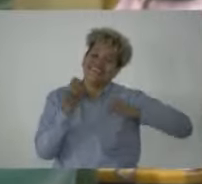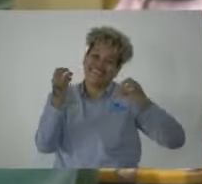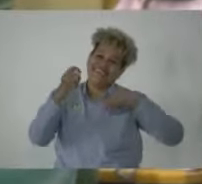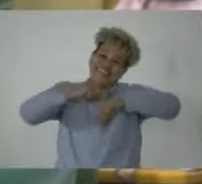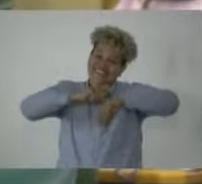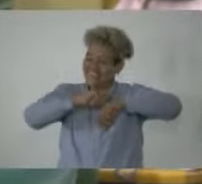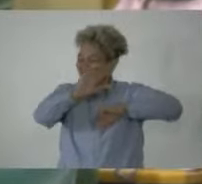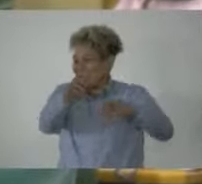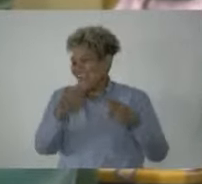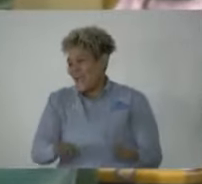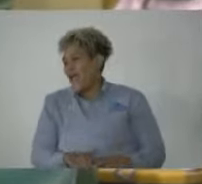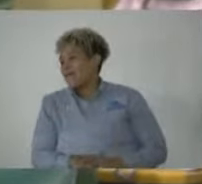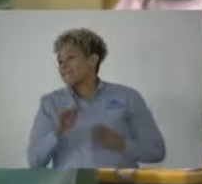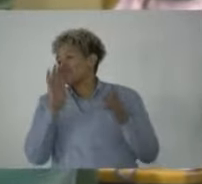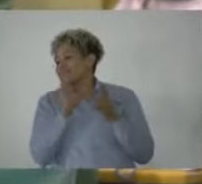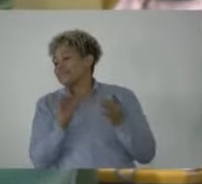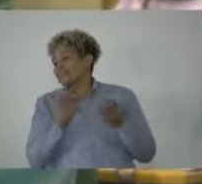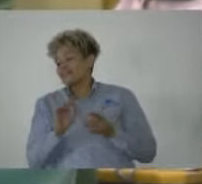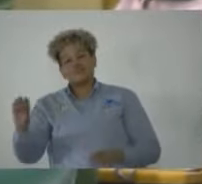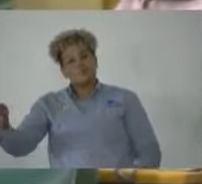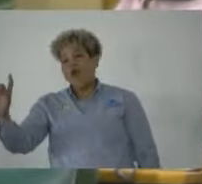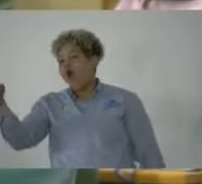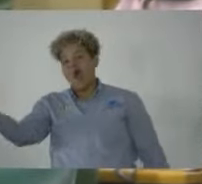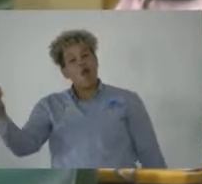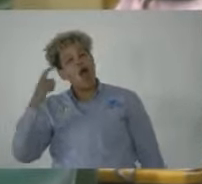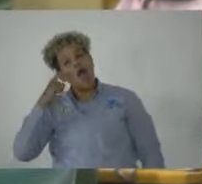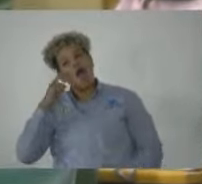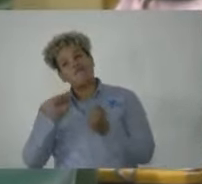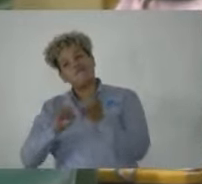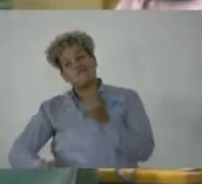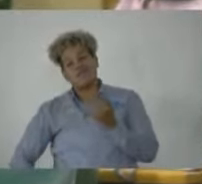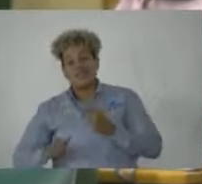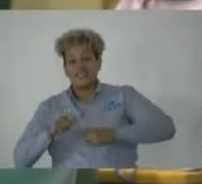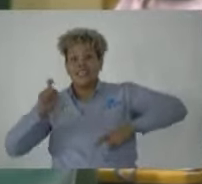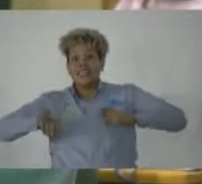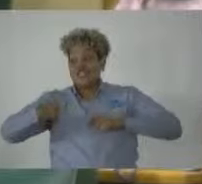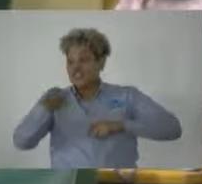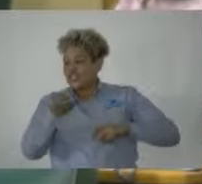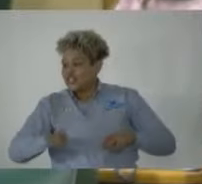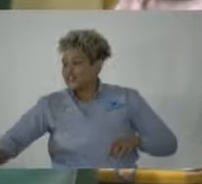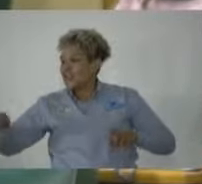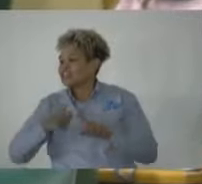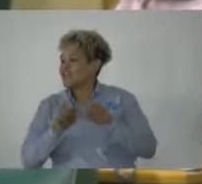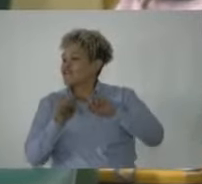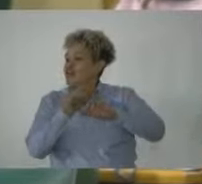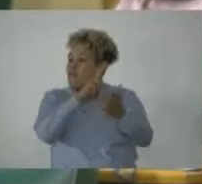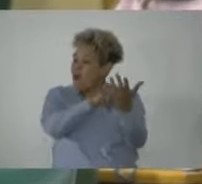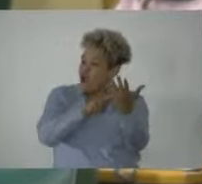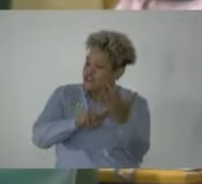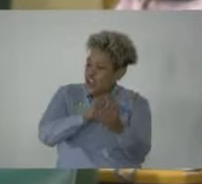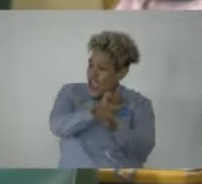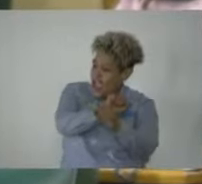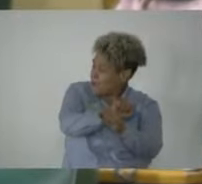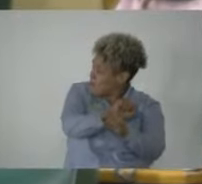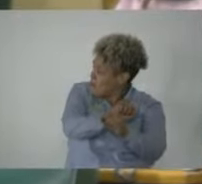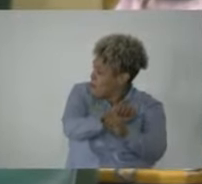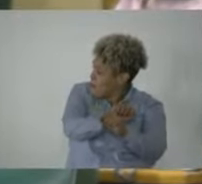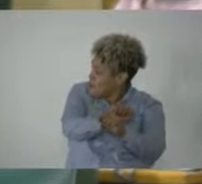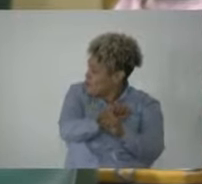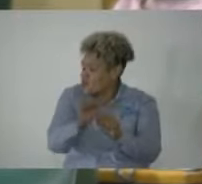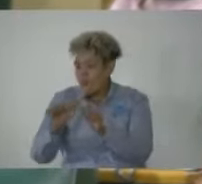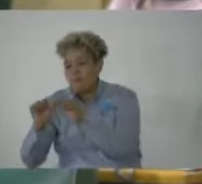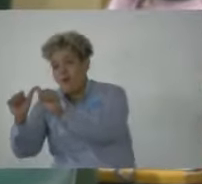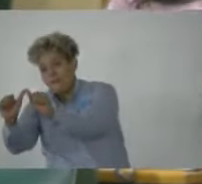time speaking about the need to transition from contract employment to